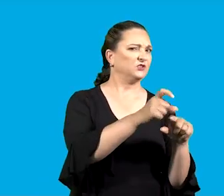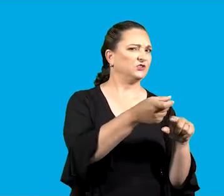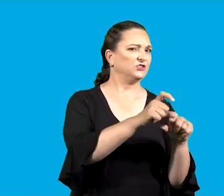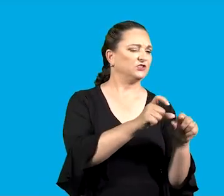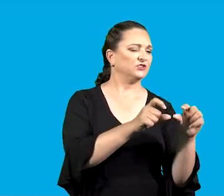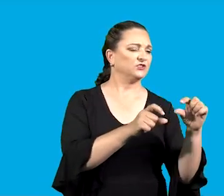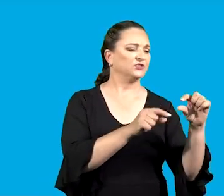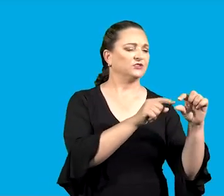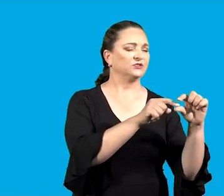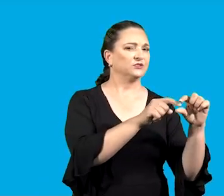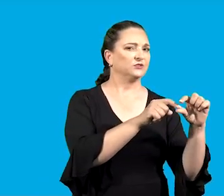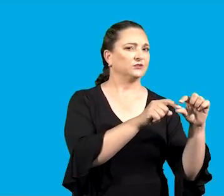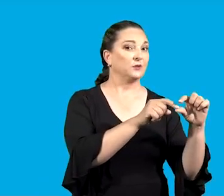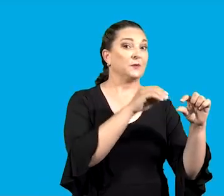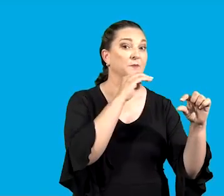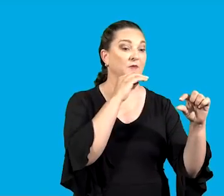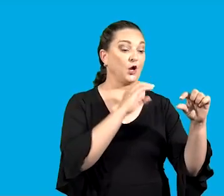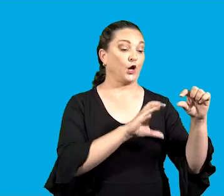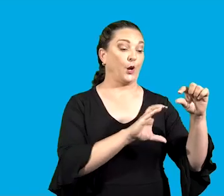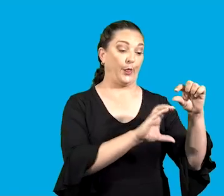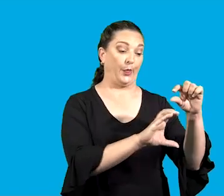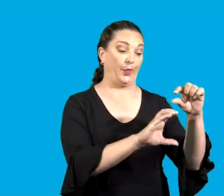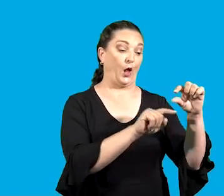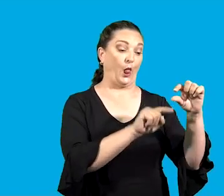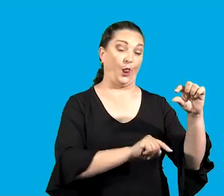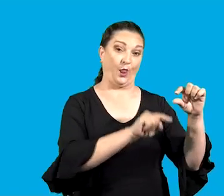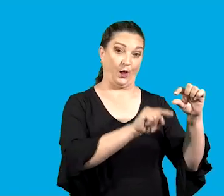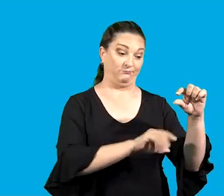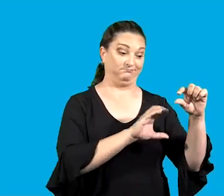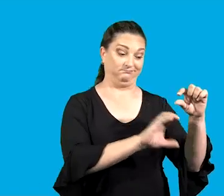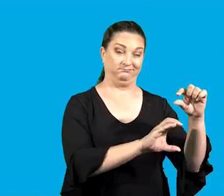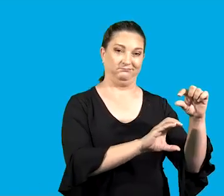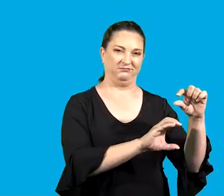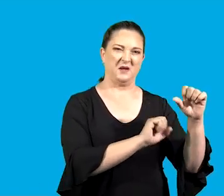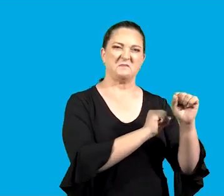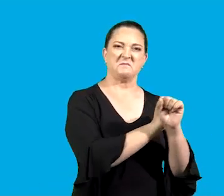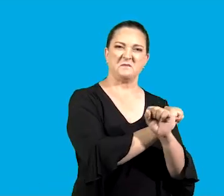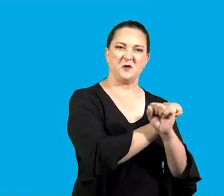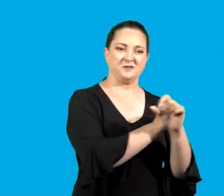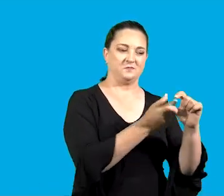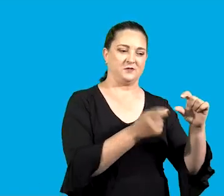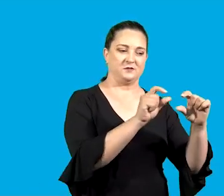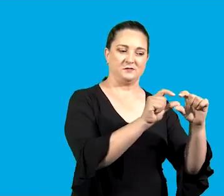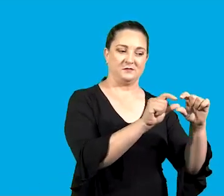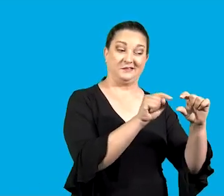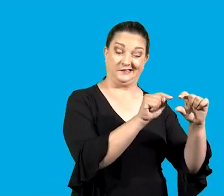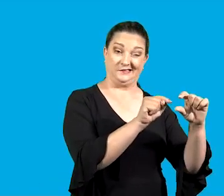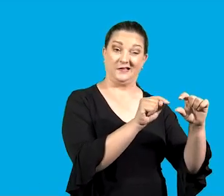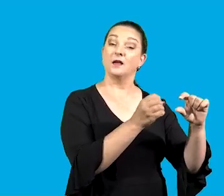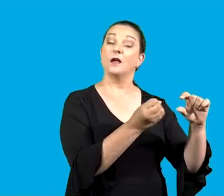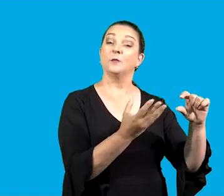interest, you take your loan, multiply by the interest, which